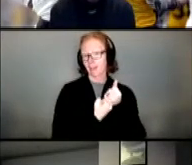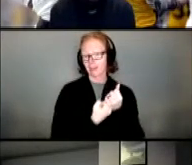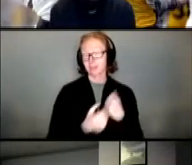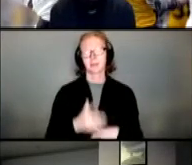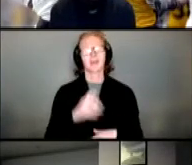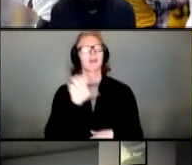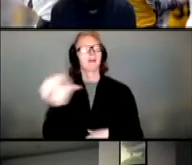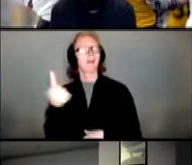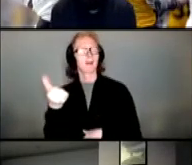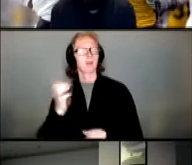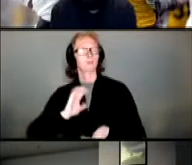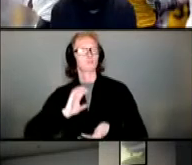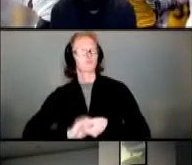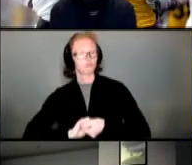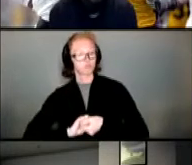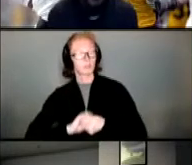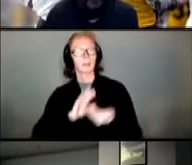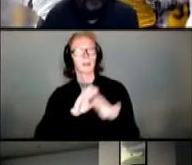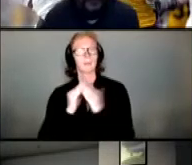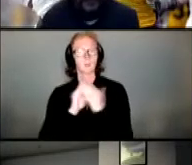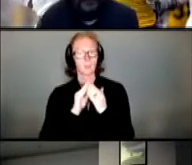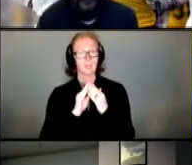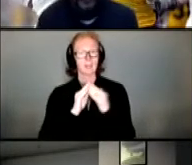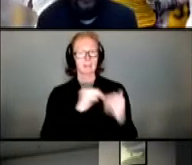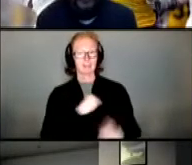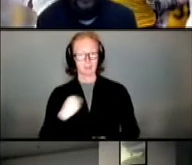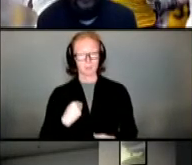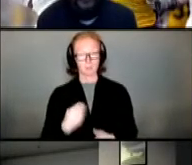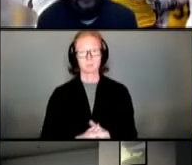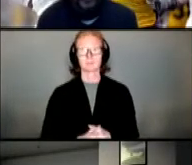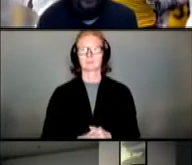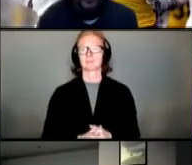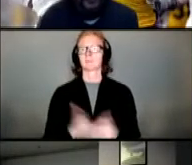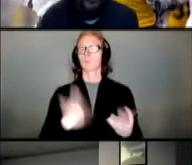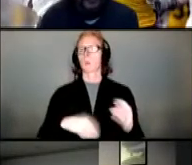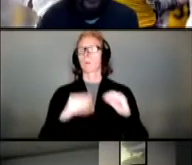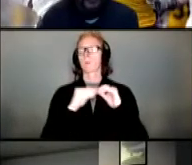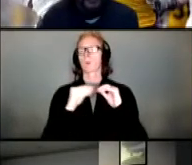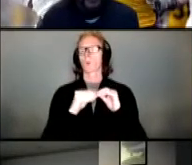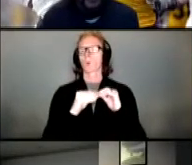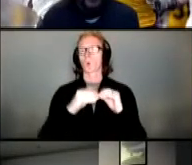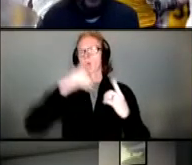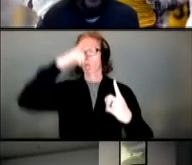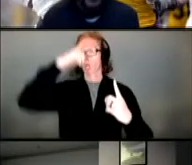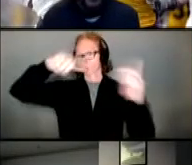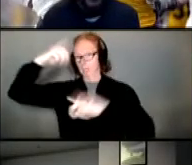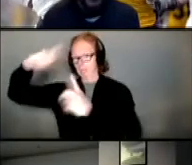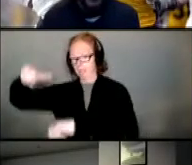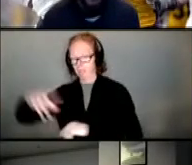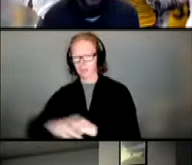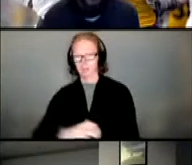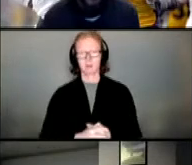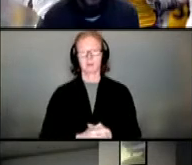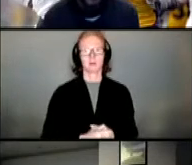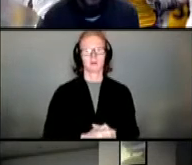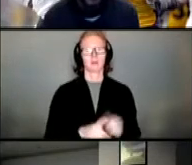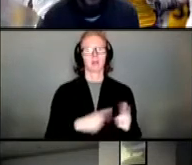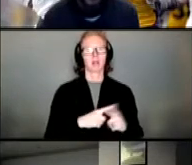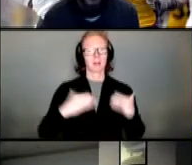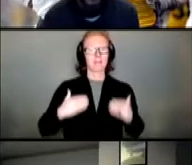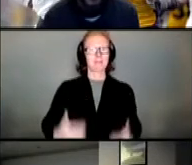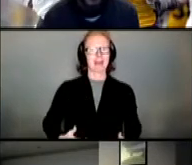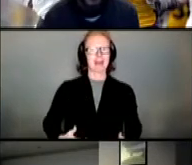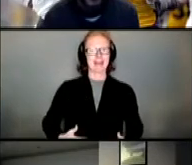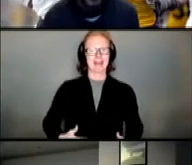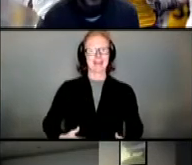members wanting to get a little more agreement on body-worn